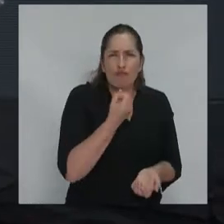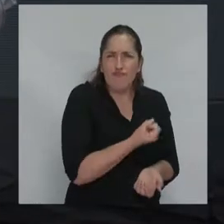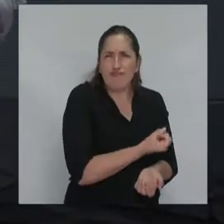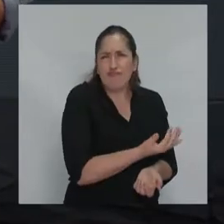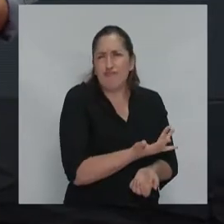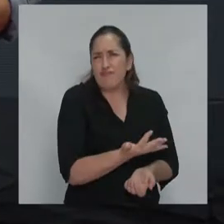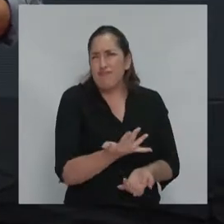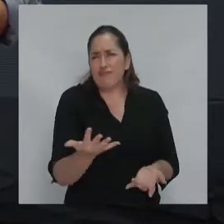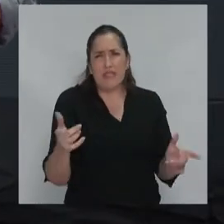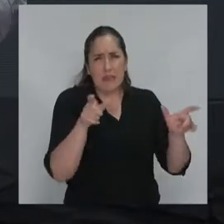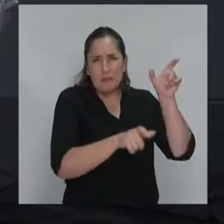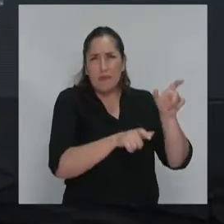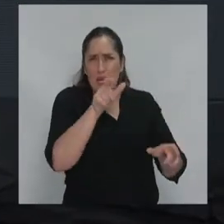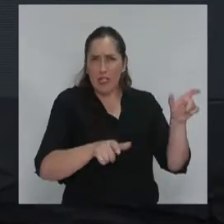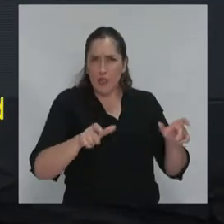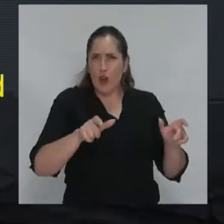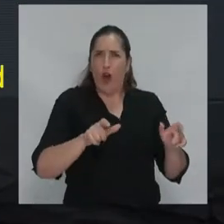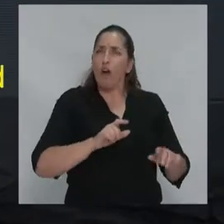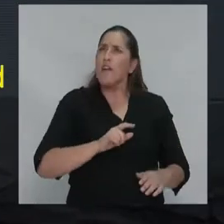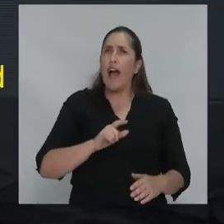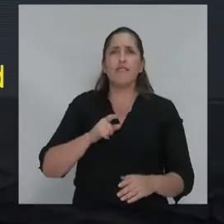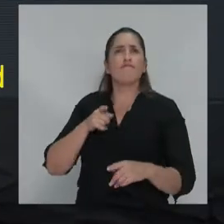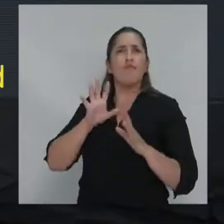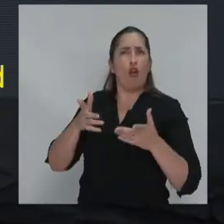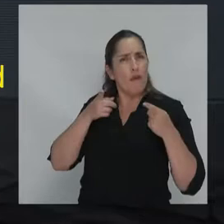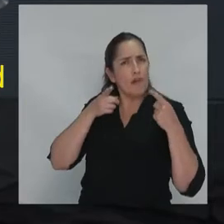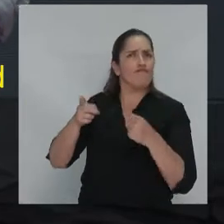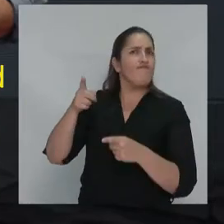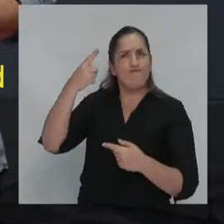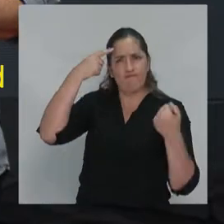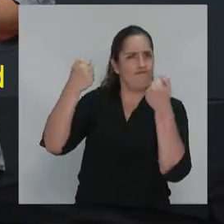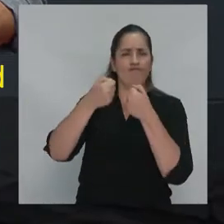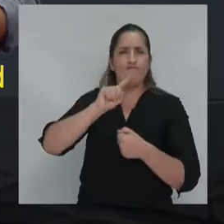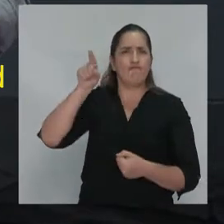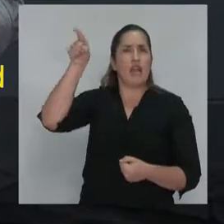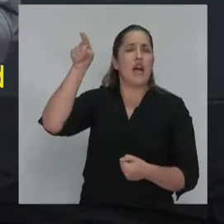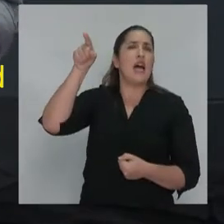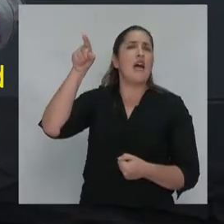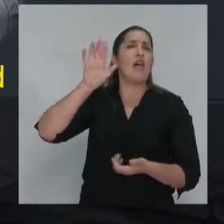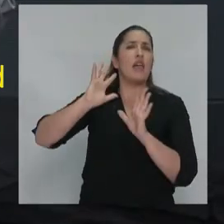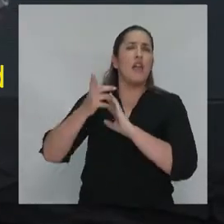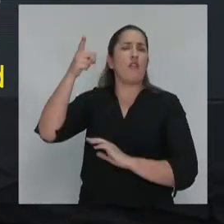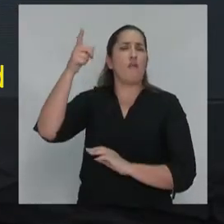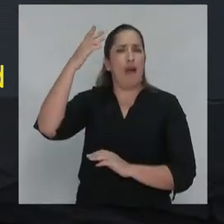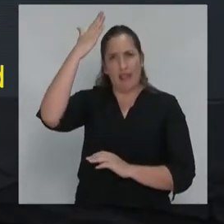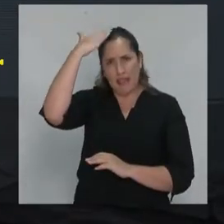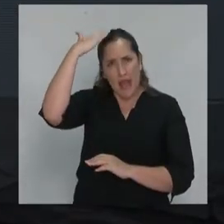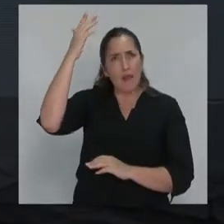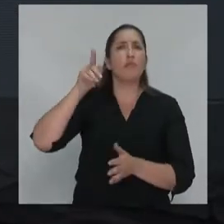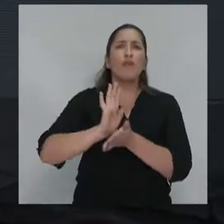racism. We stand up against white nationalism as a failed strategy from the last century.